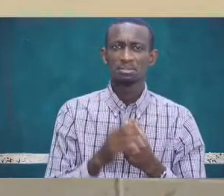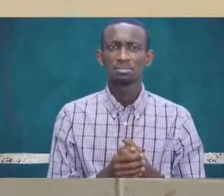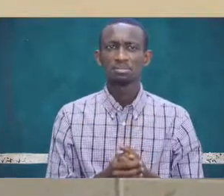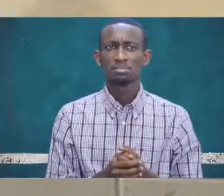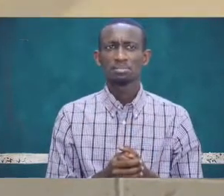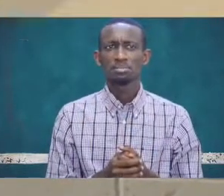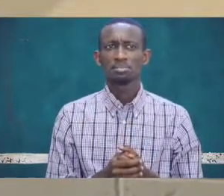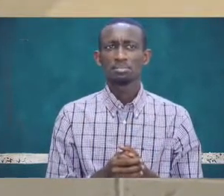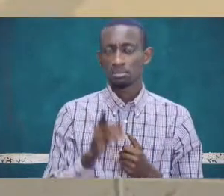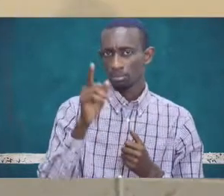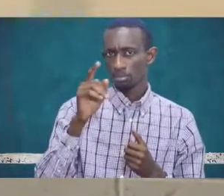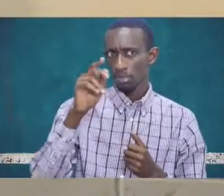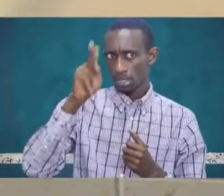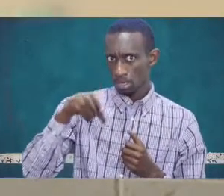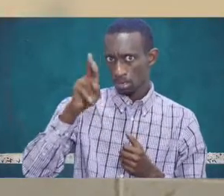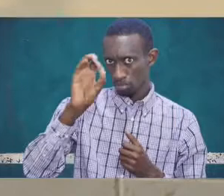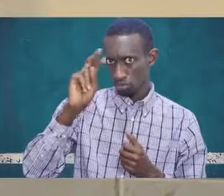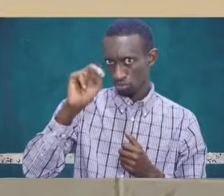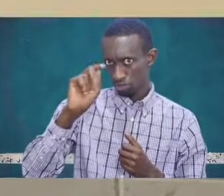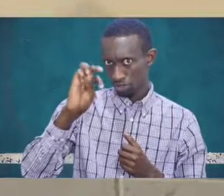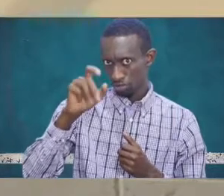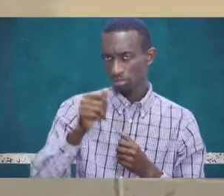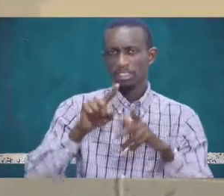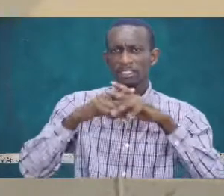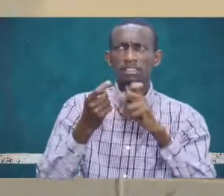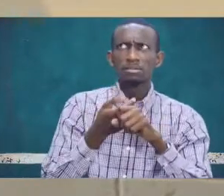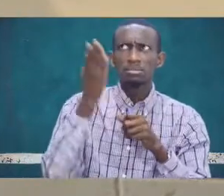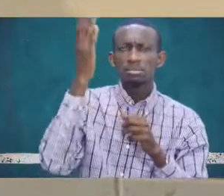we have the protonation starts with the